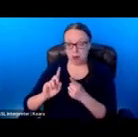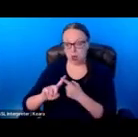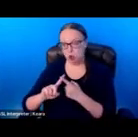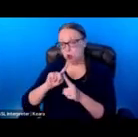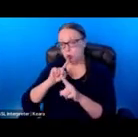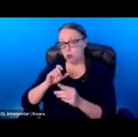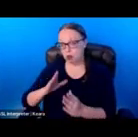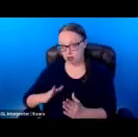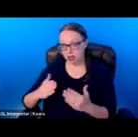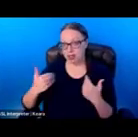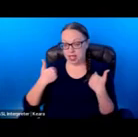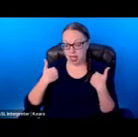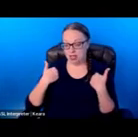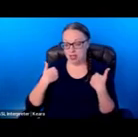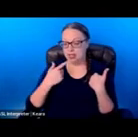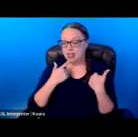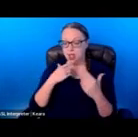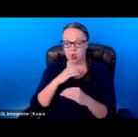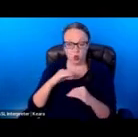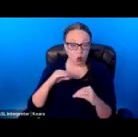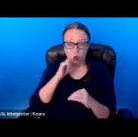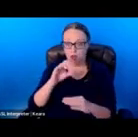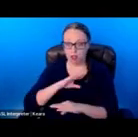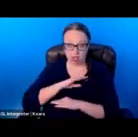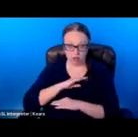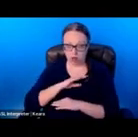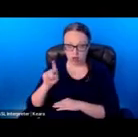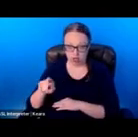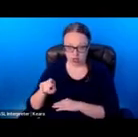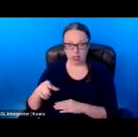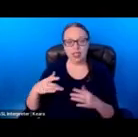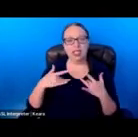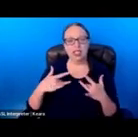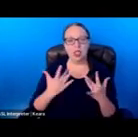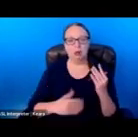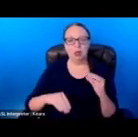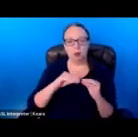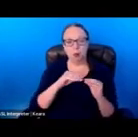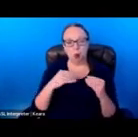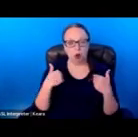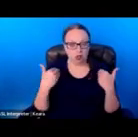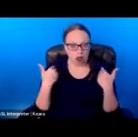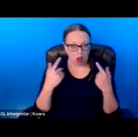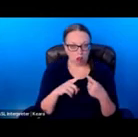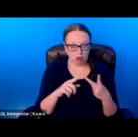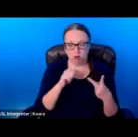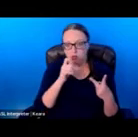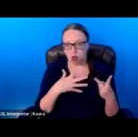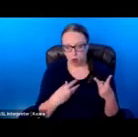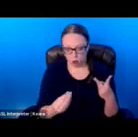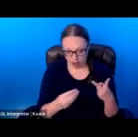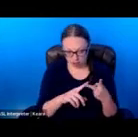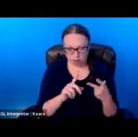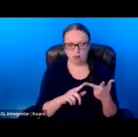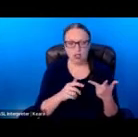need were more likely to be younger in age, non-white, live at home or in